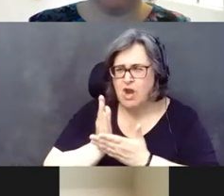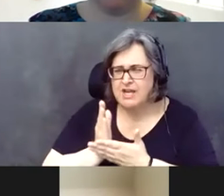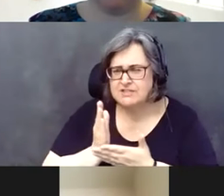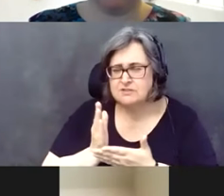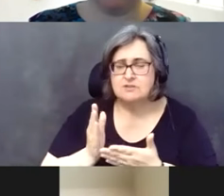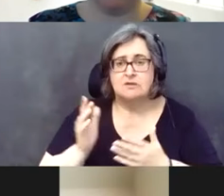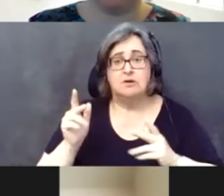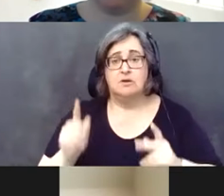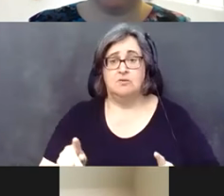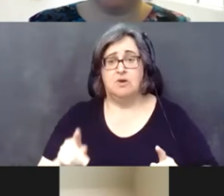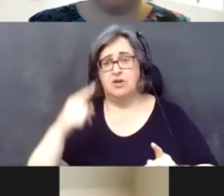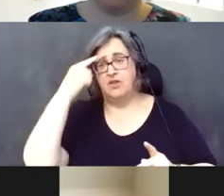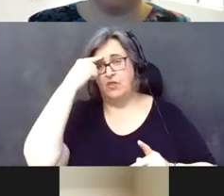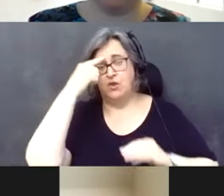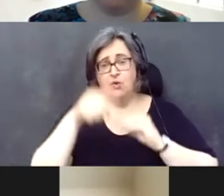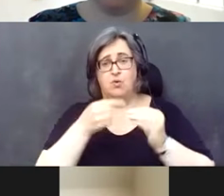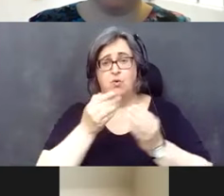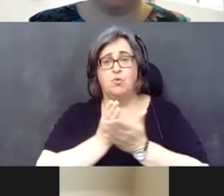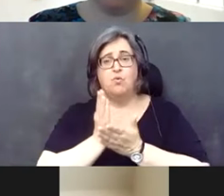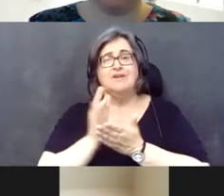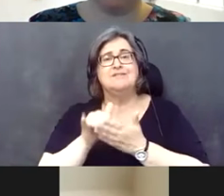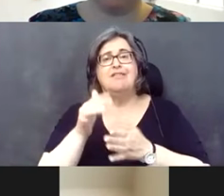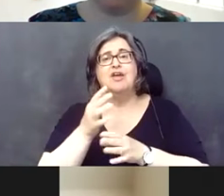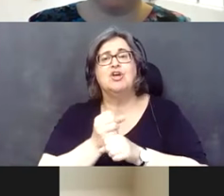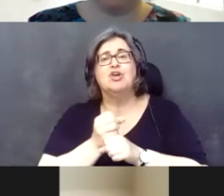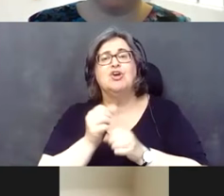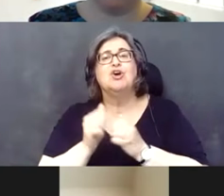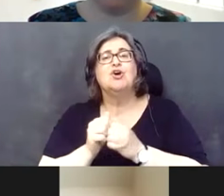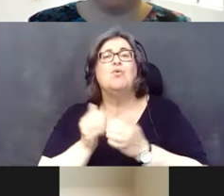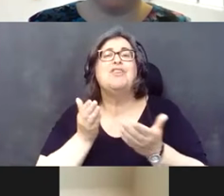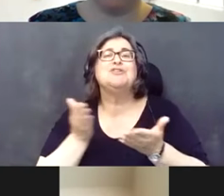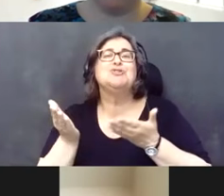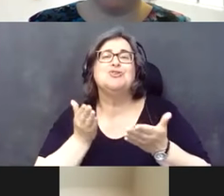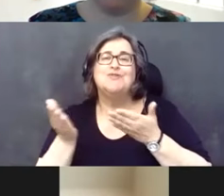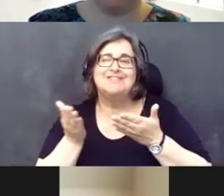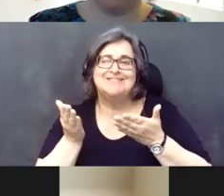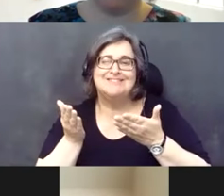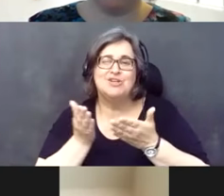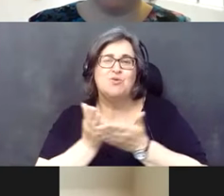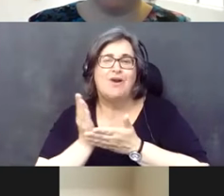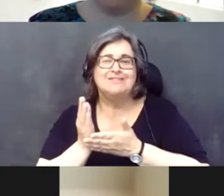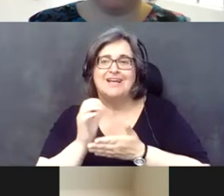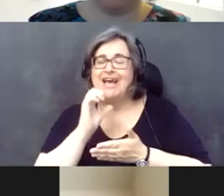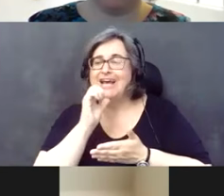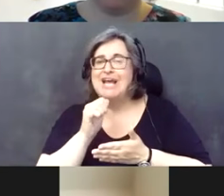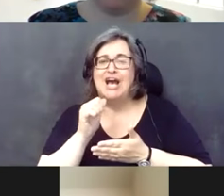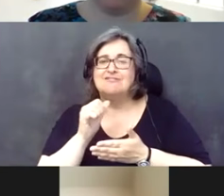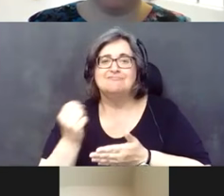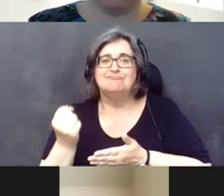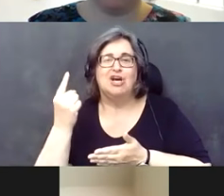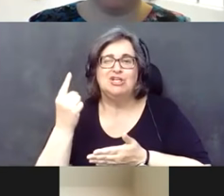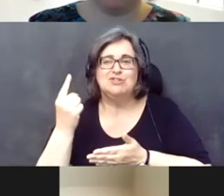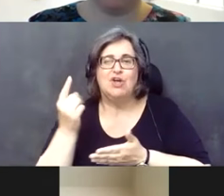the person might think about the rights that they get with their services, but not really understand